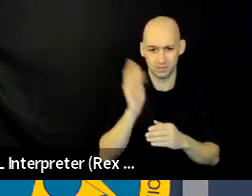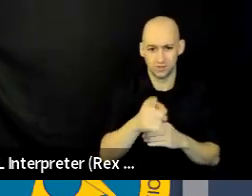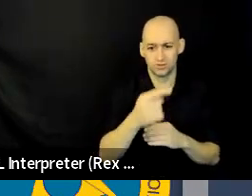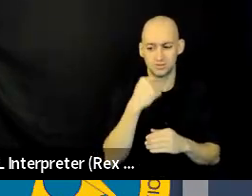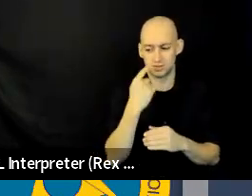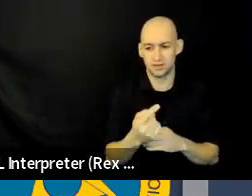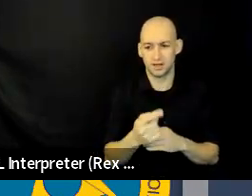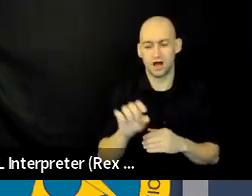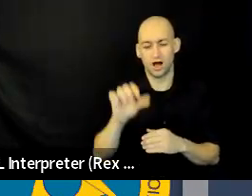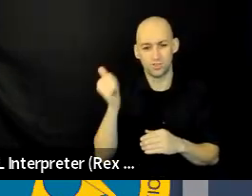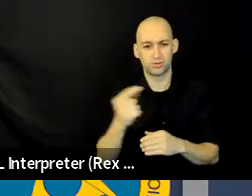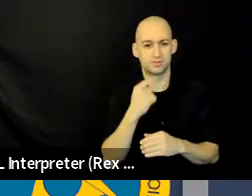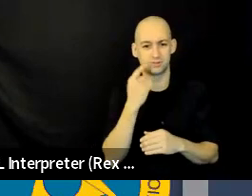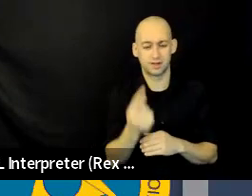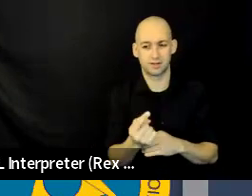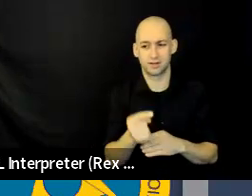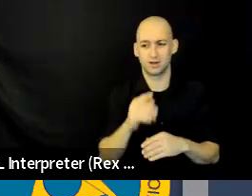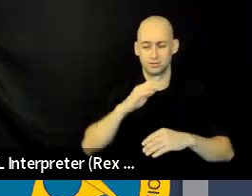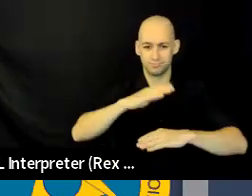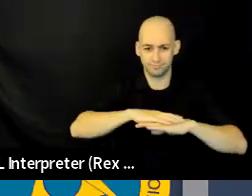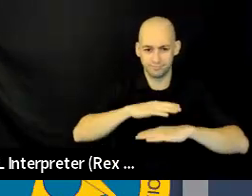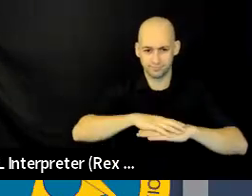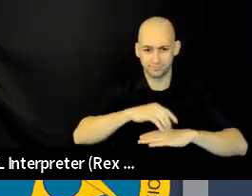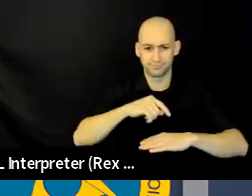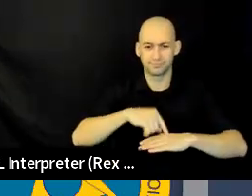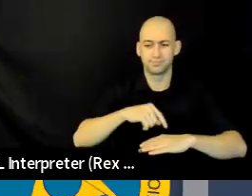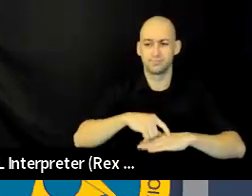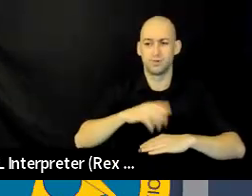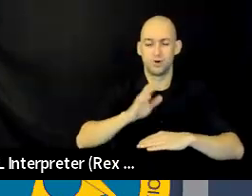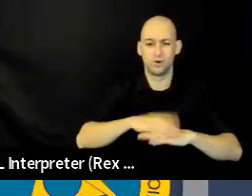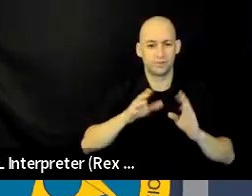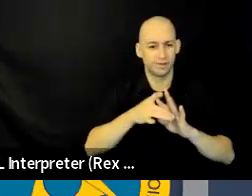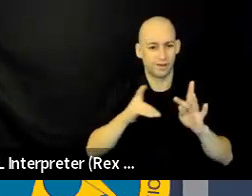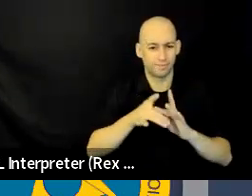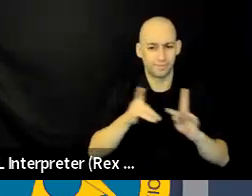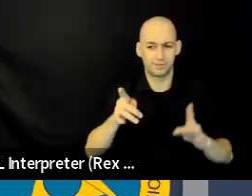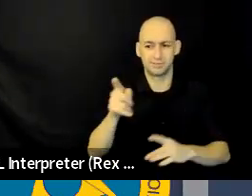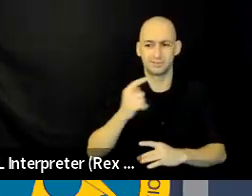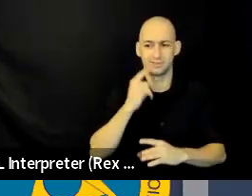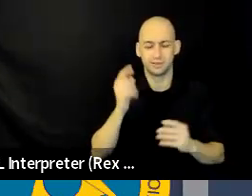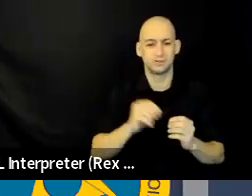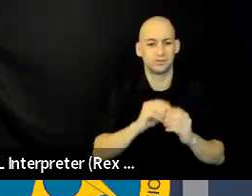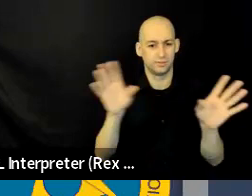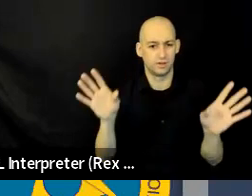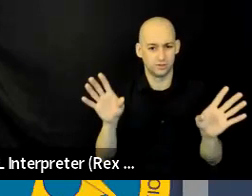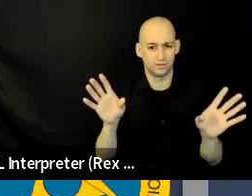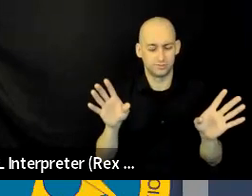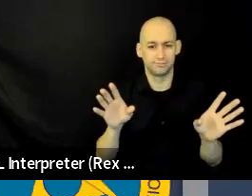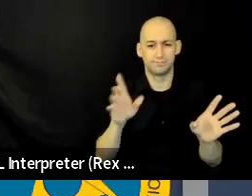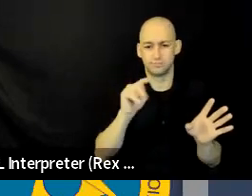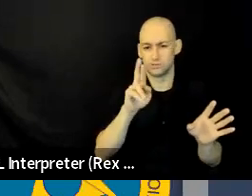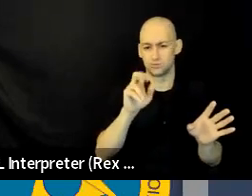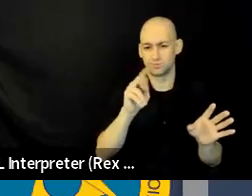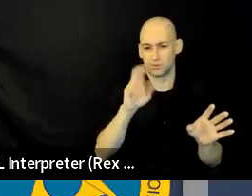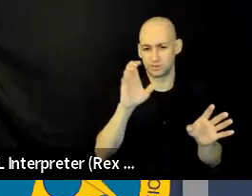that others have mentioned on the dais and in their comments today too. The transparency that you're leading in this program,